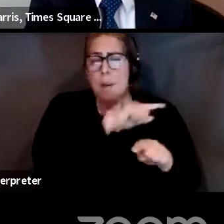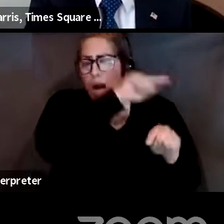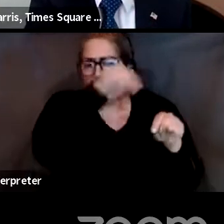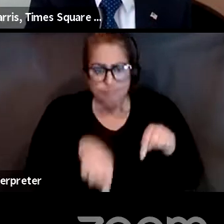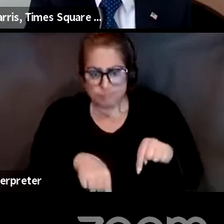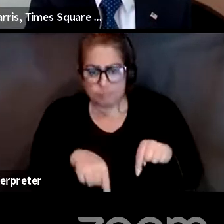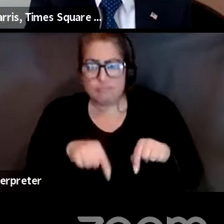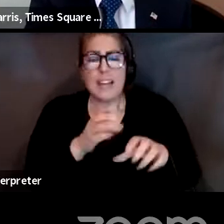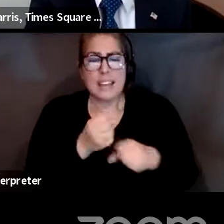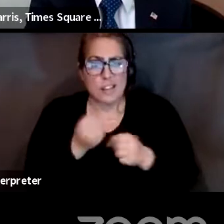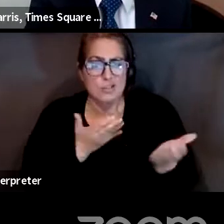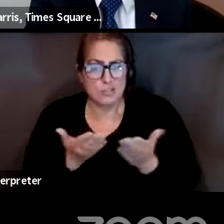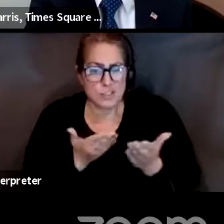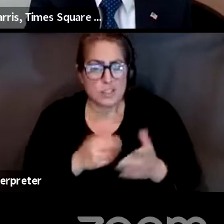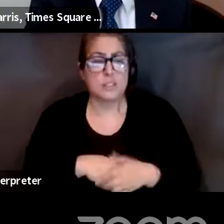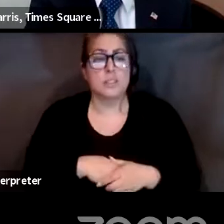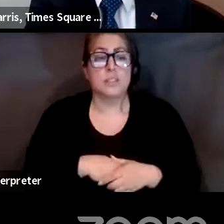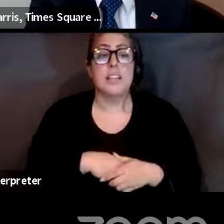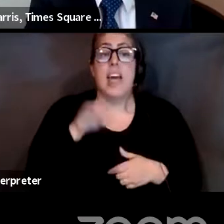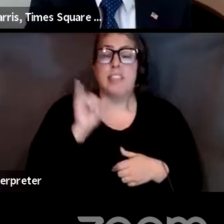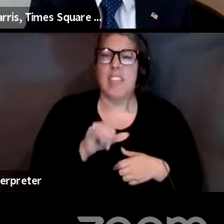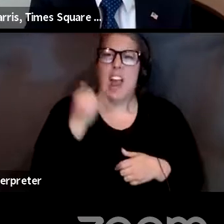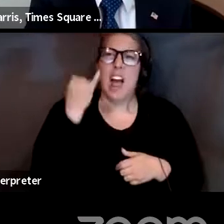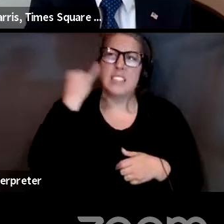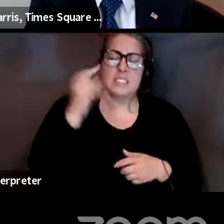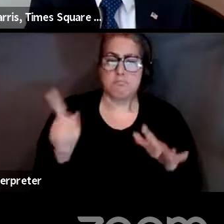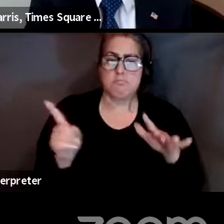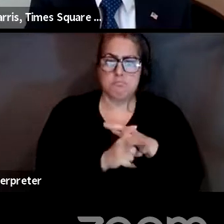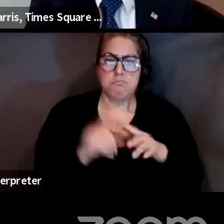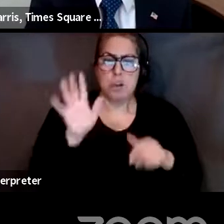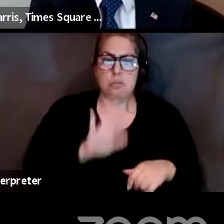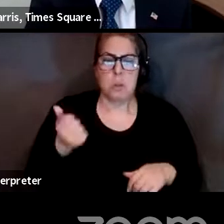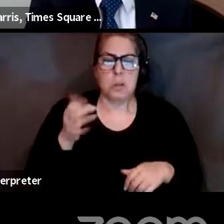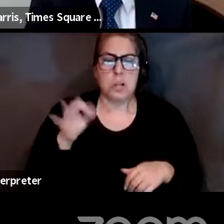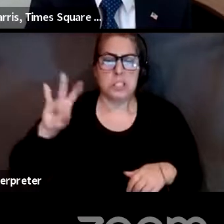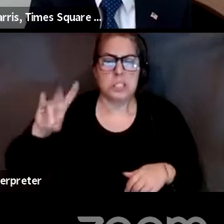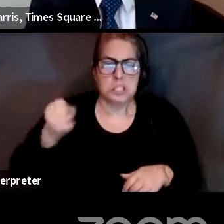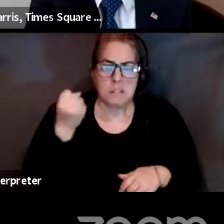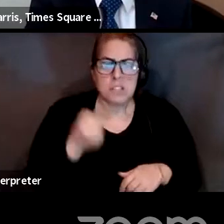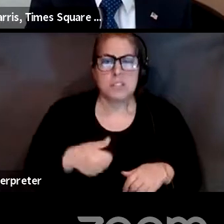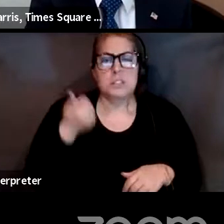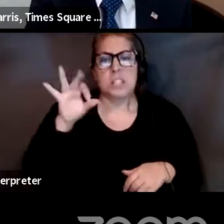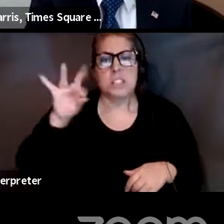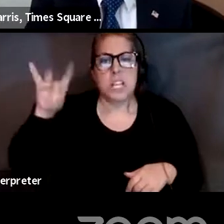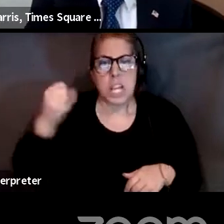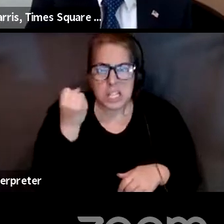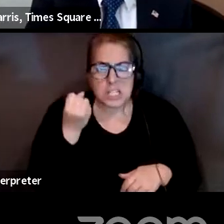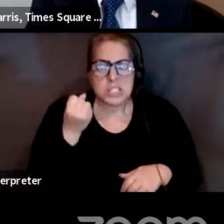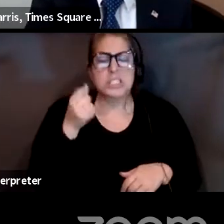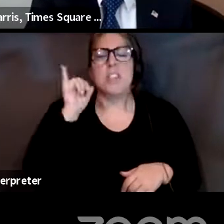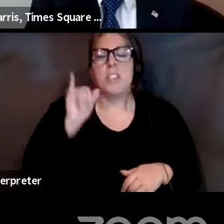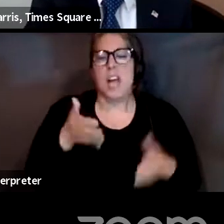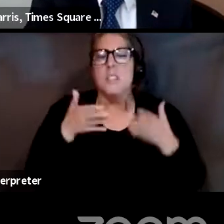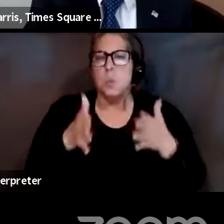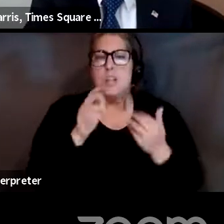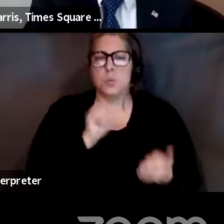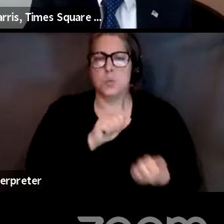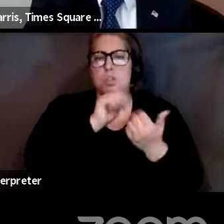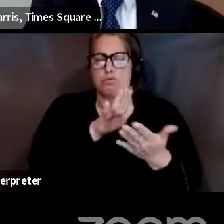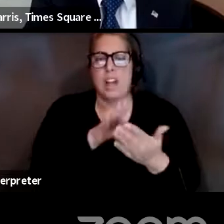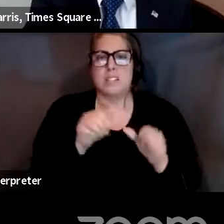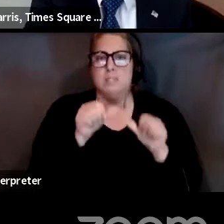really came about in the 1970s, 1980s as a way to really address